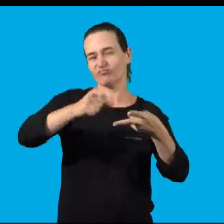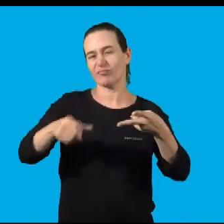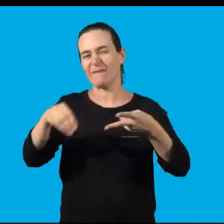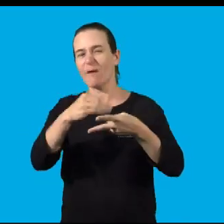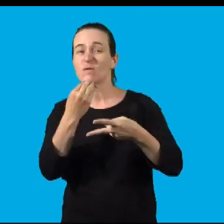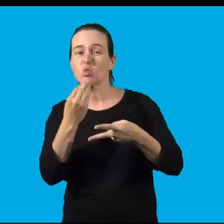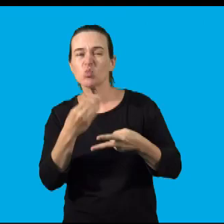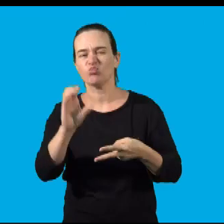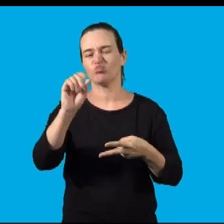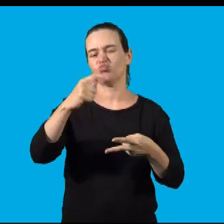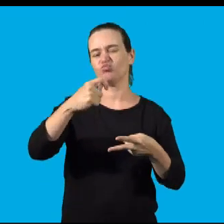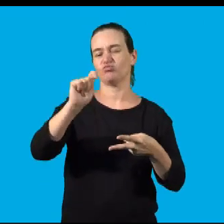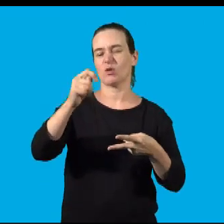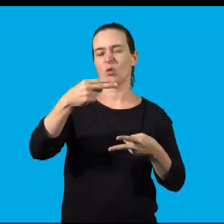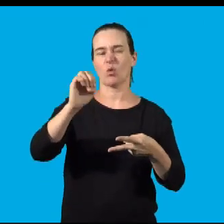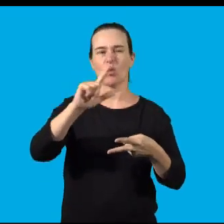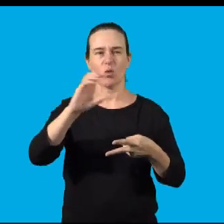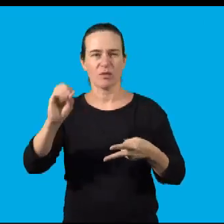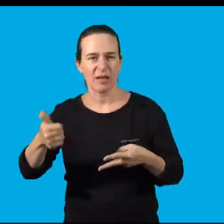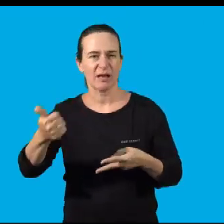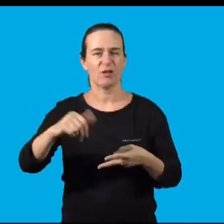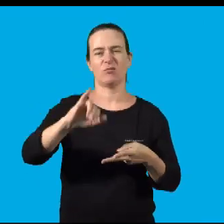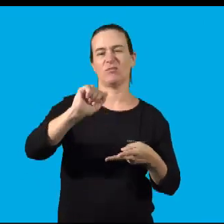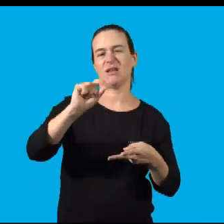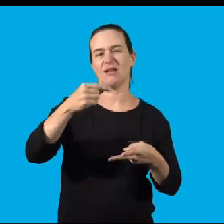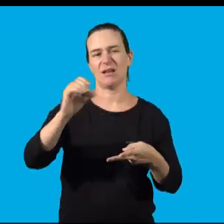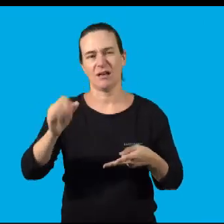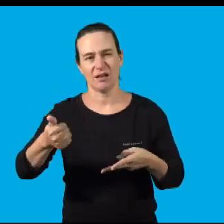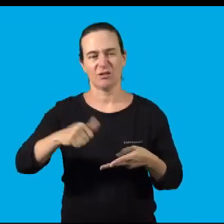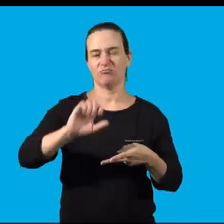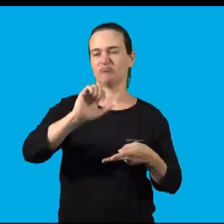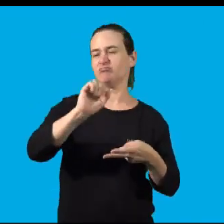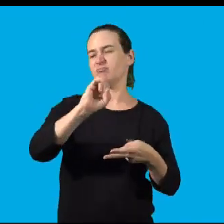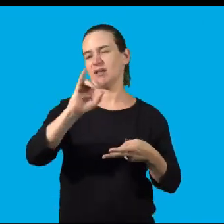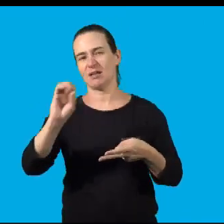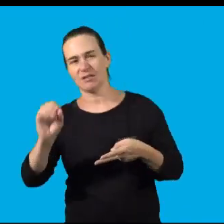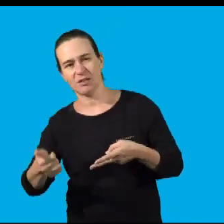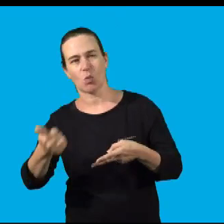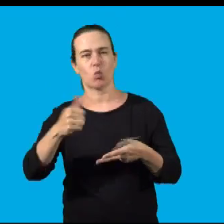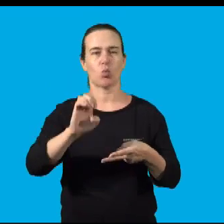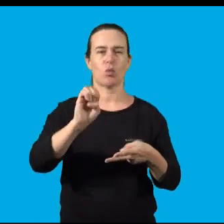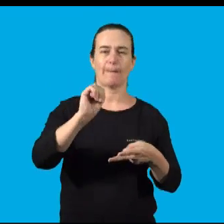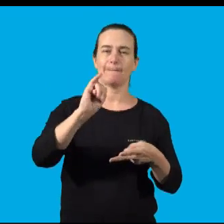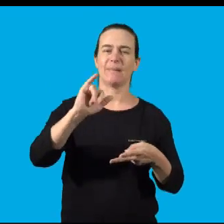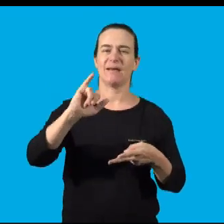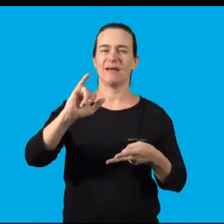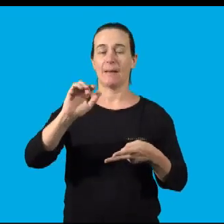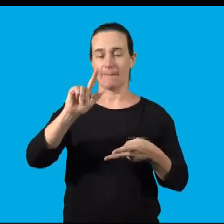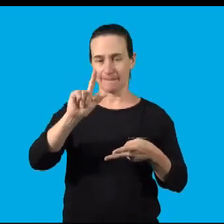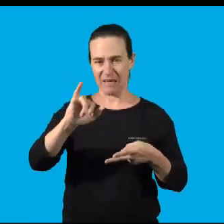The characters. The major characters are Othello, Desdemona, Iago, Cassio, Emilia, Roderigo,